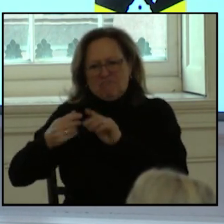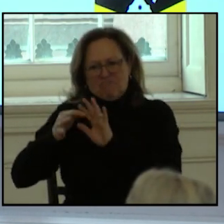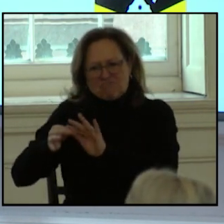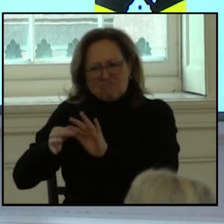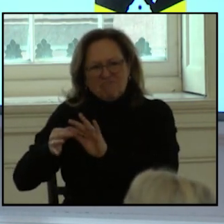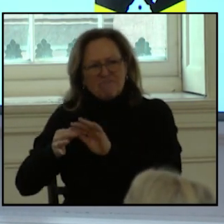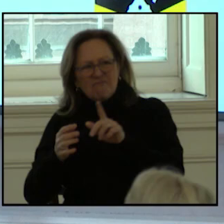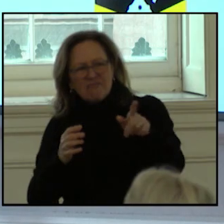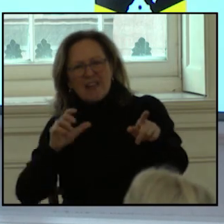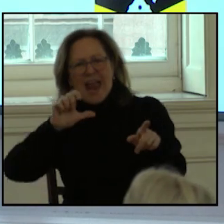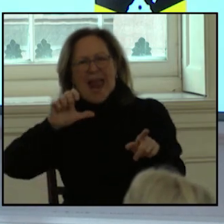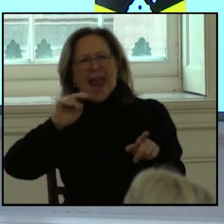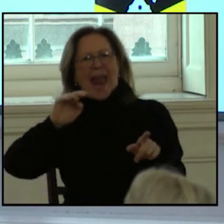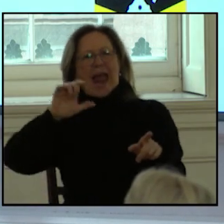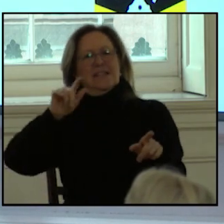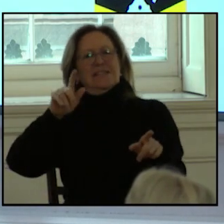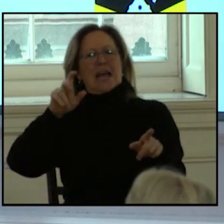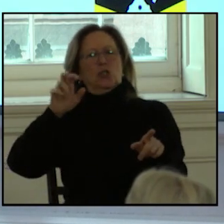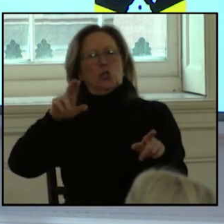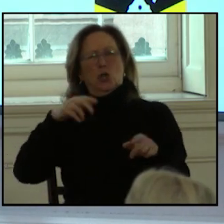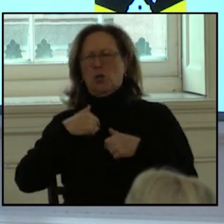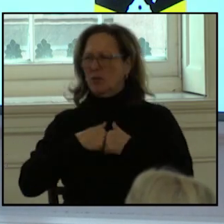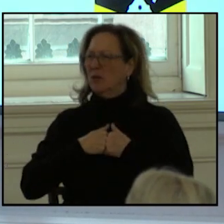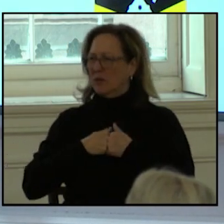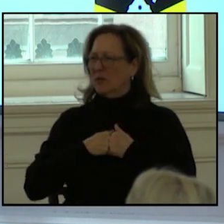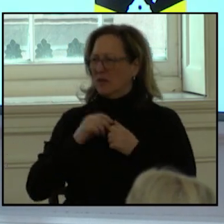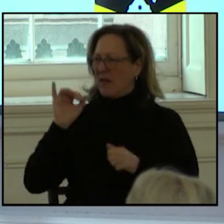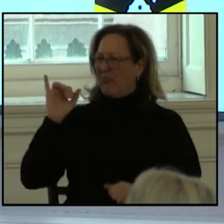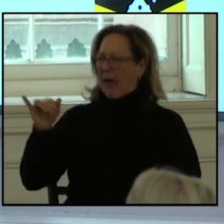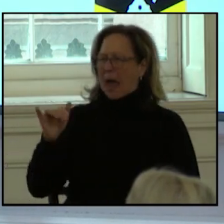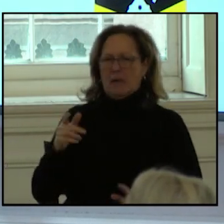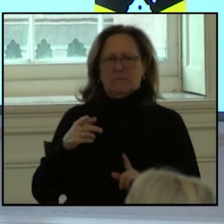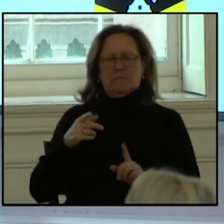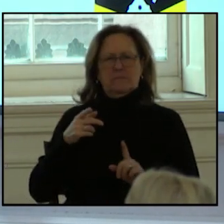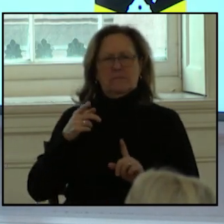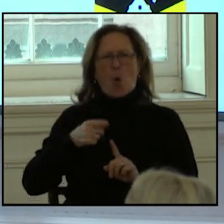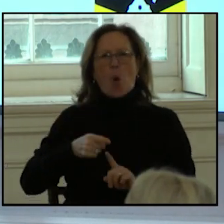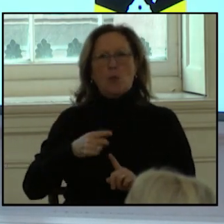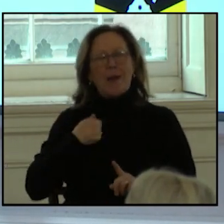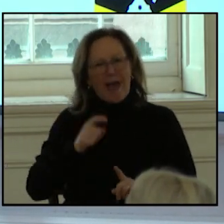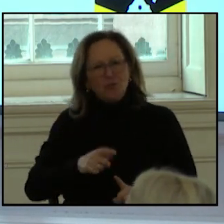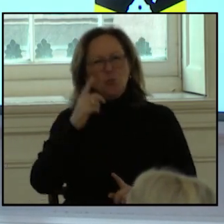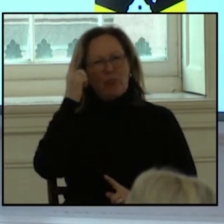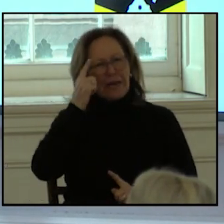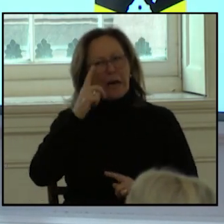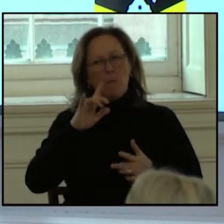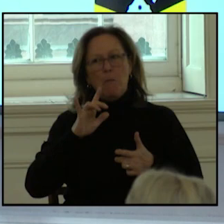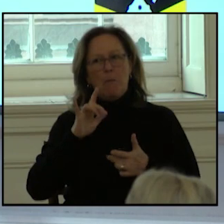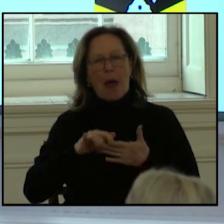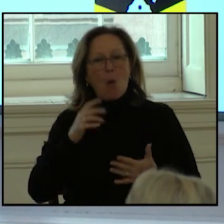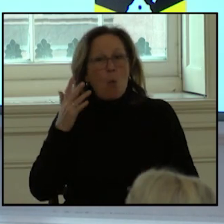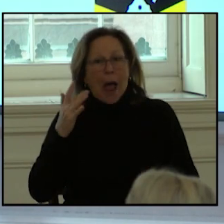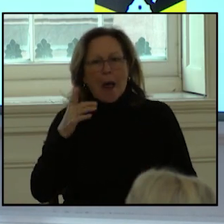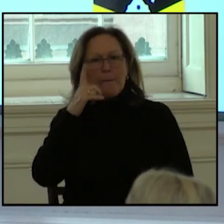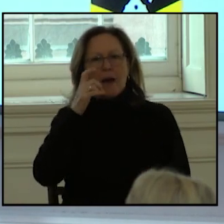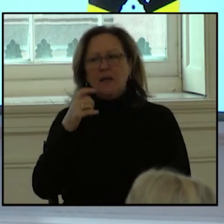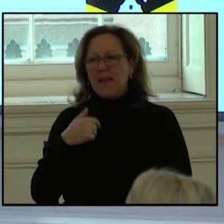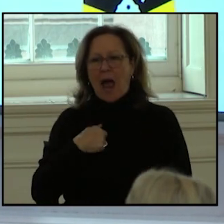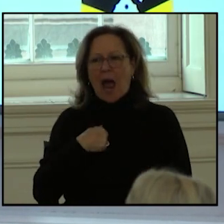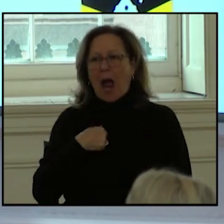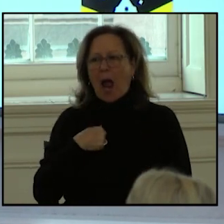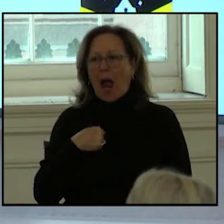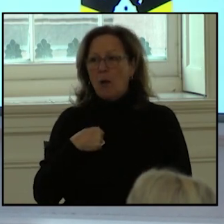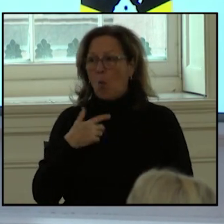we really need to think very acutely about. Because one of the things I was going to say at some point is, what's